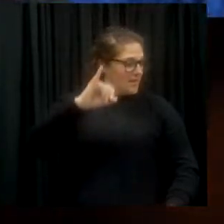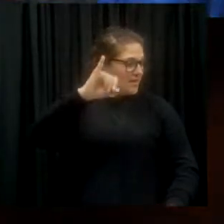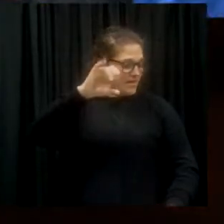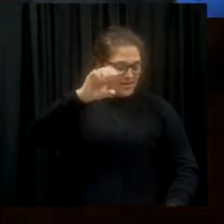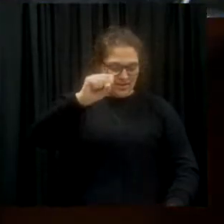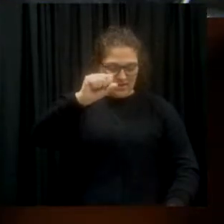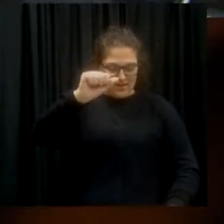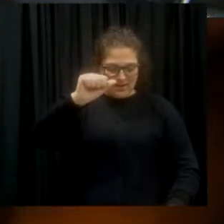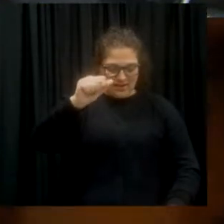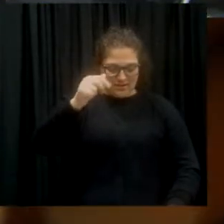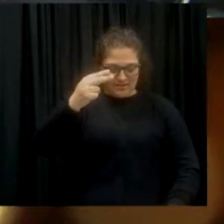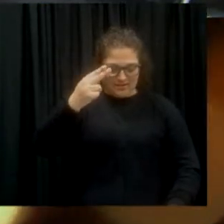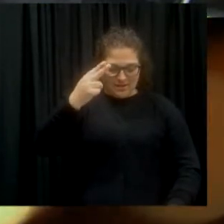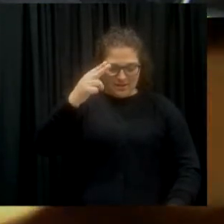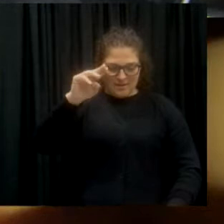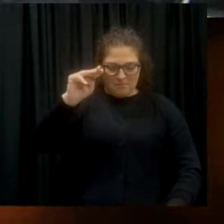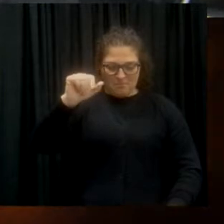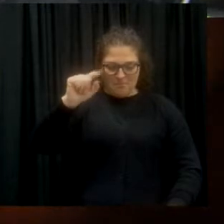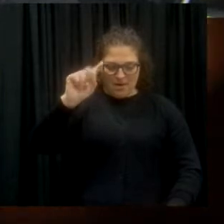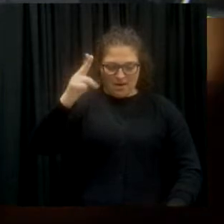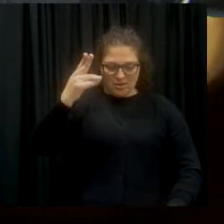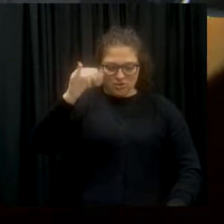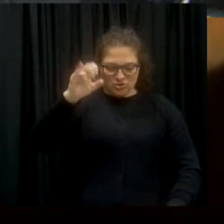Isaiah Machin.